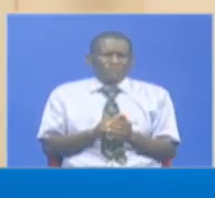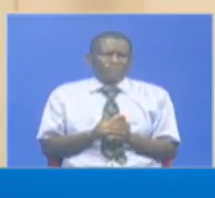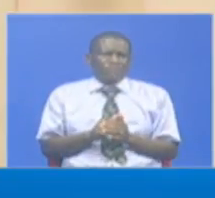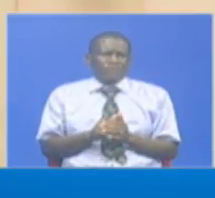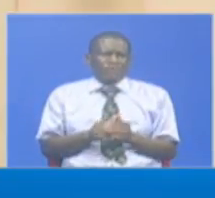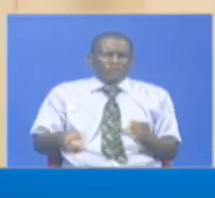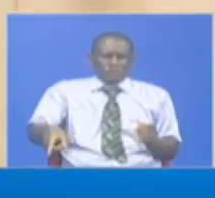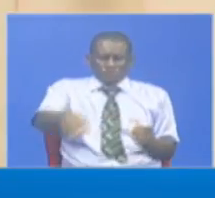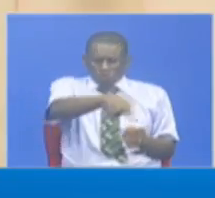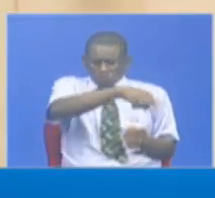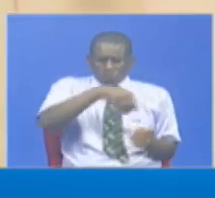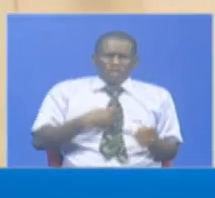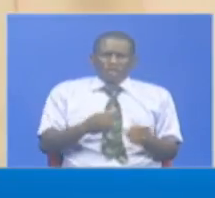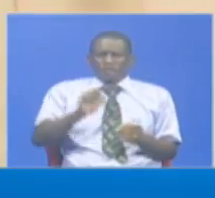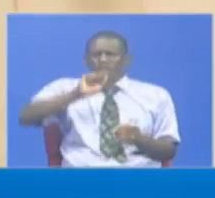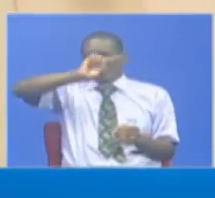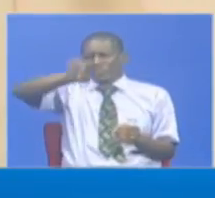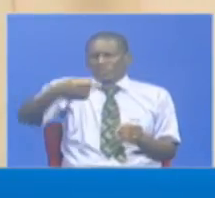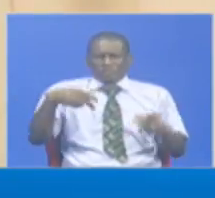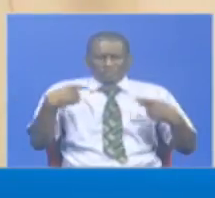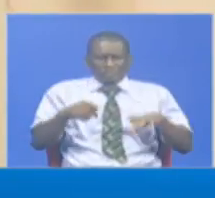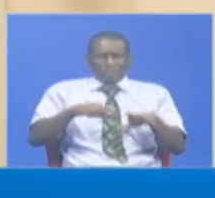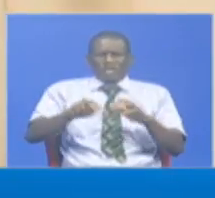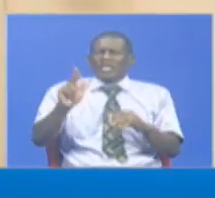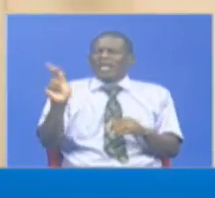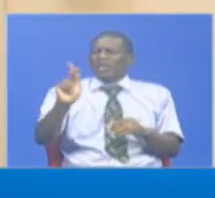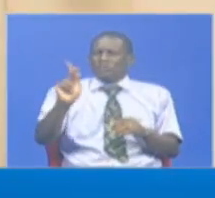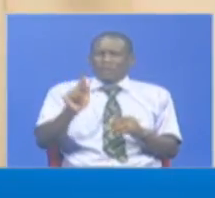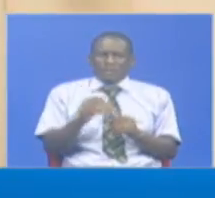we have over 5,000 people in Kariobangi